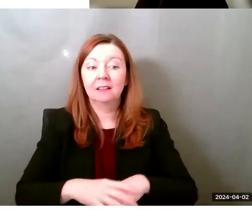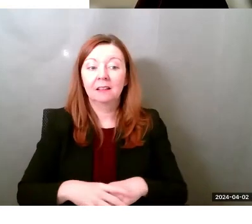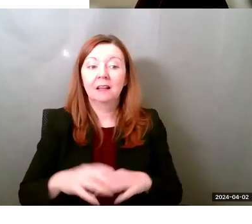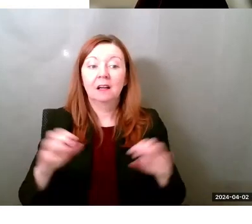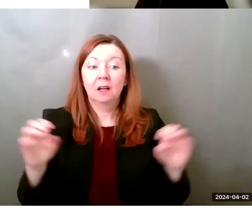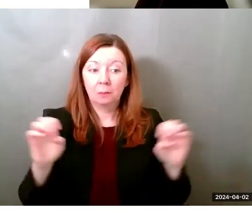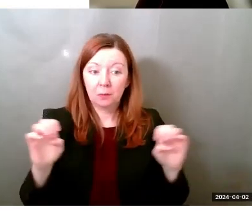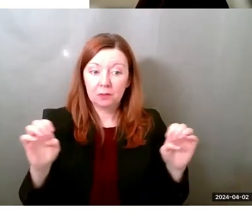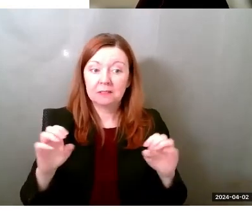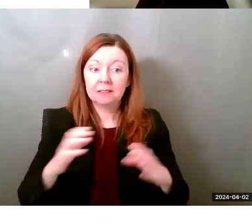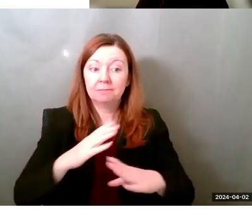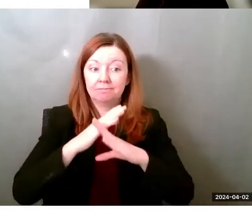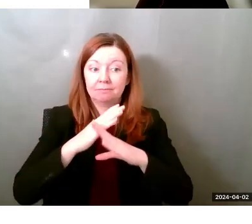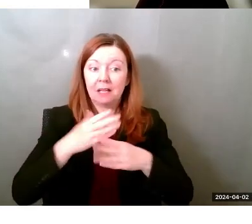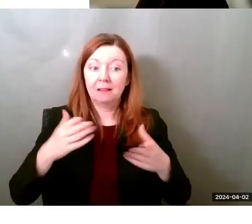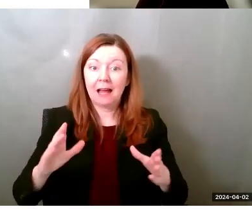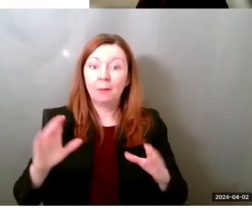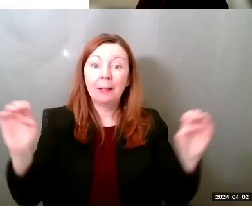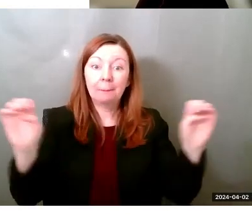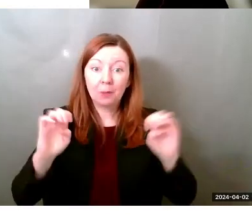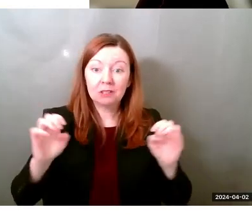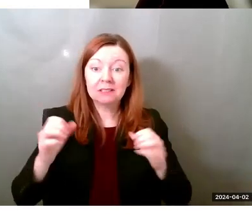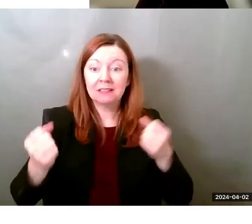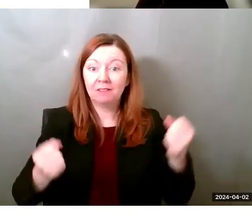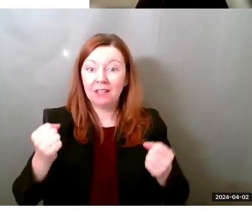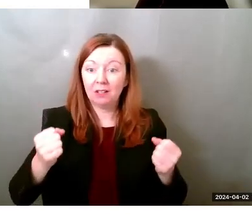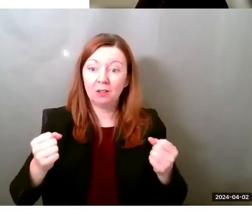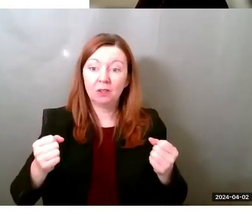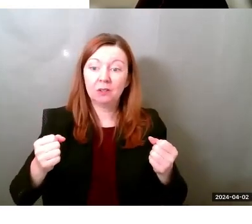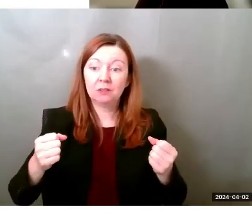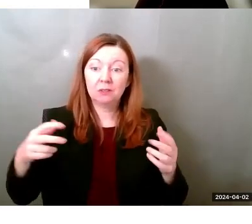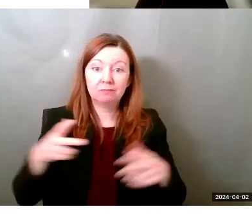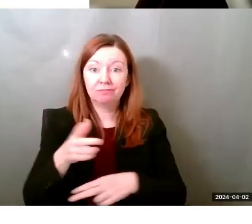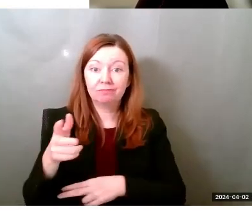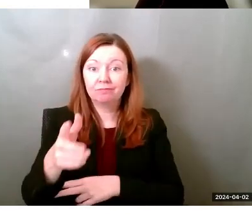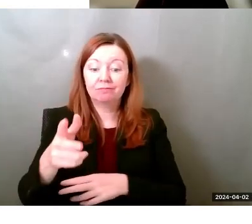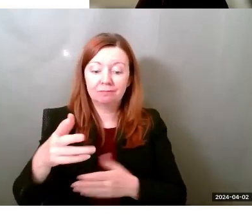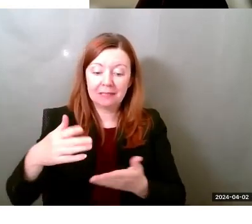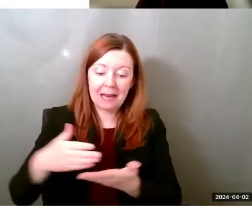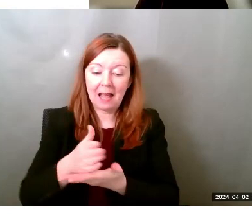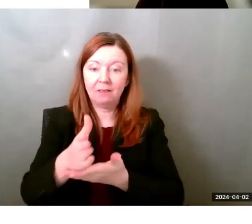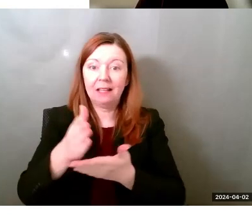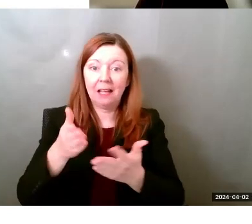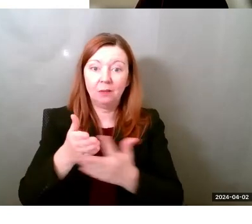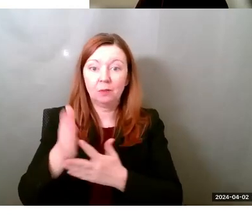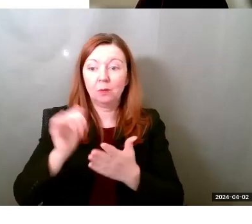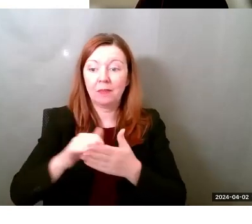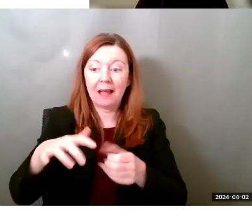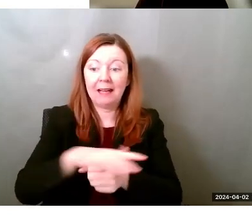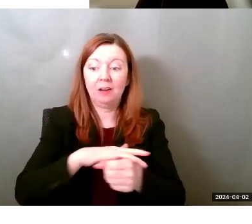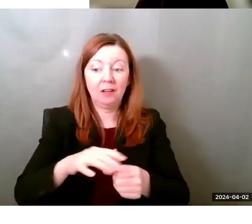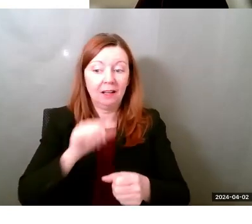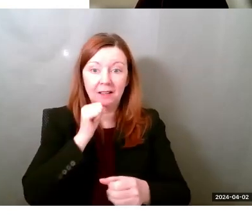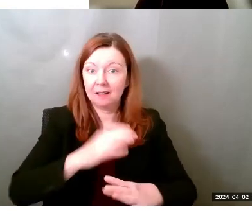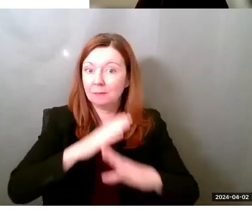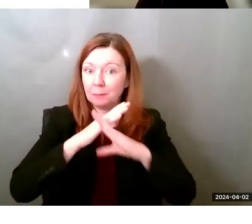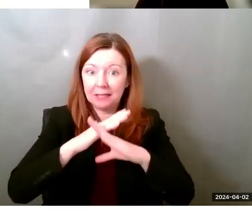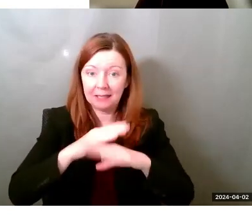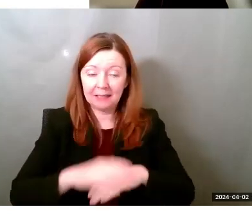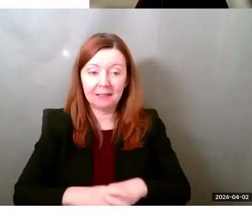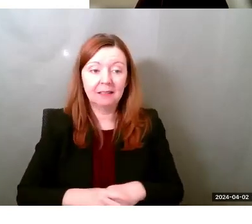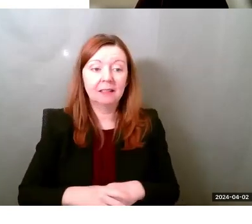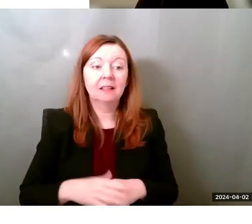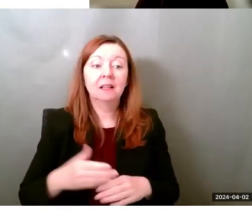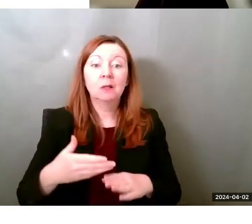at the traffic signals, allowing our emergency vehicles the ability to navigate through the area unimpeded,